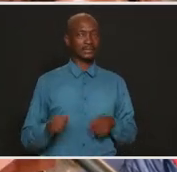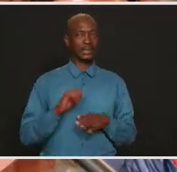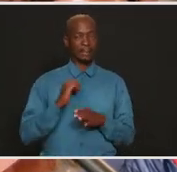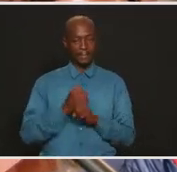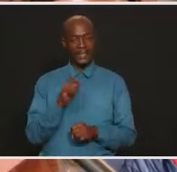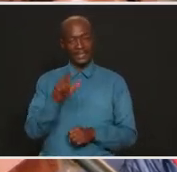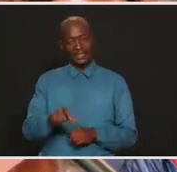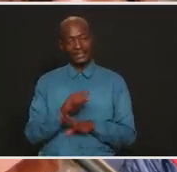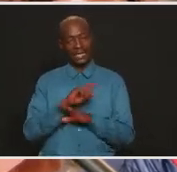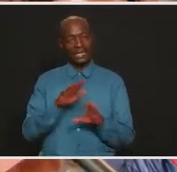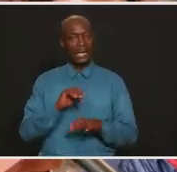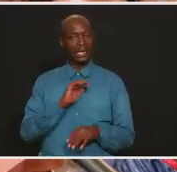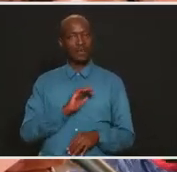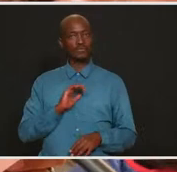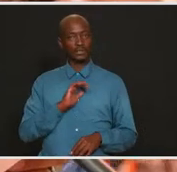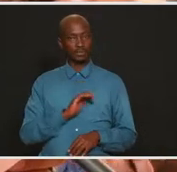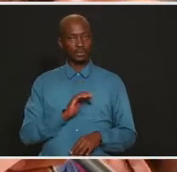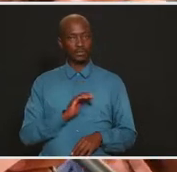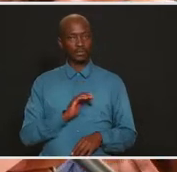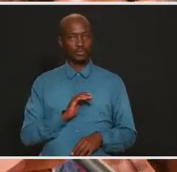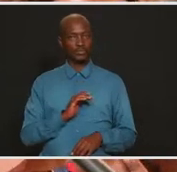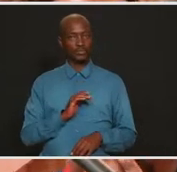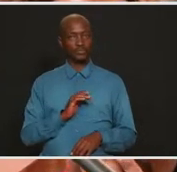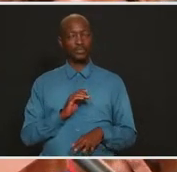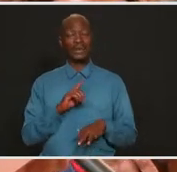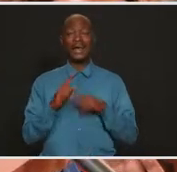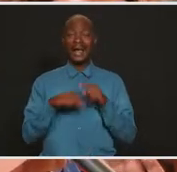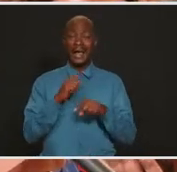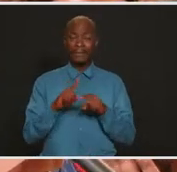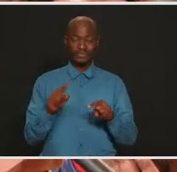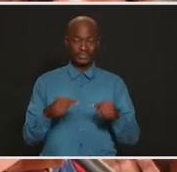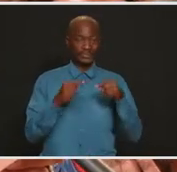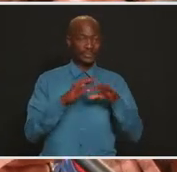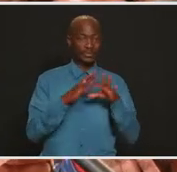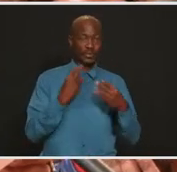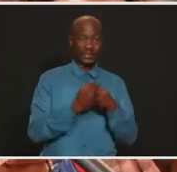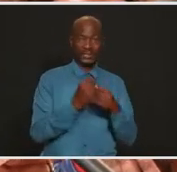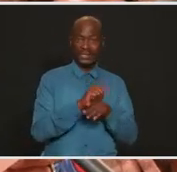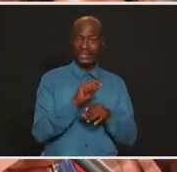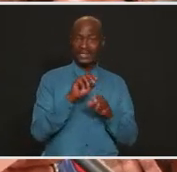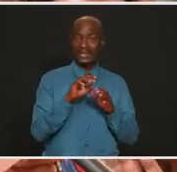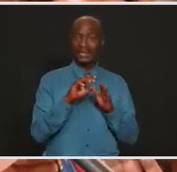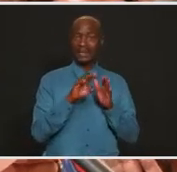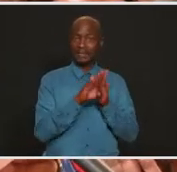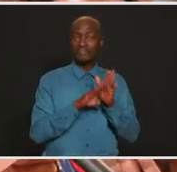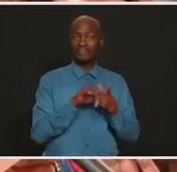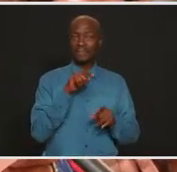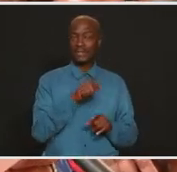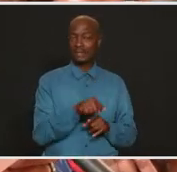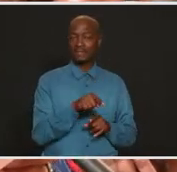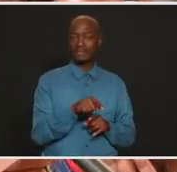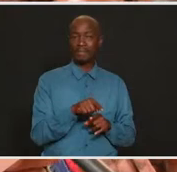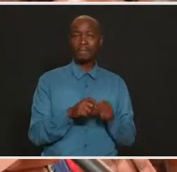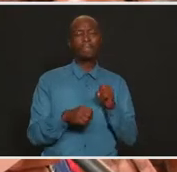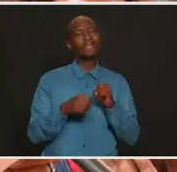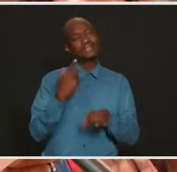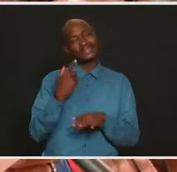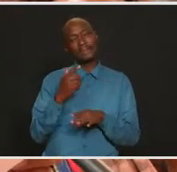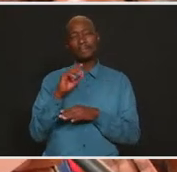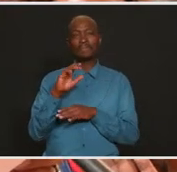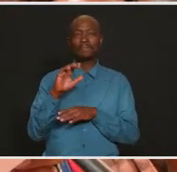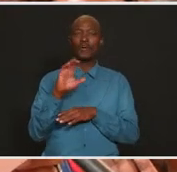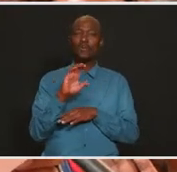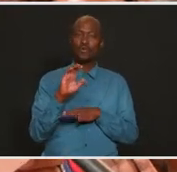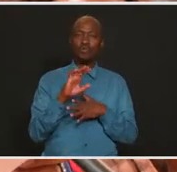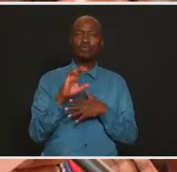uncomfortable in contrary to the billable biblically some corporal punishment is